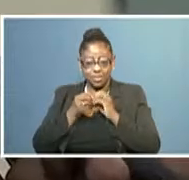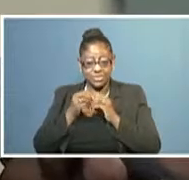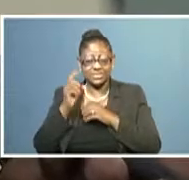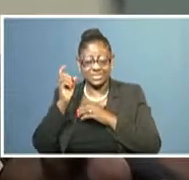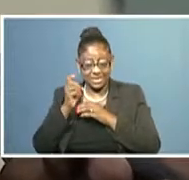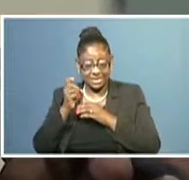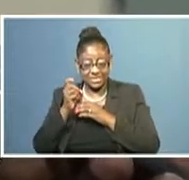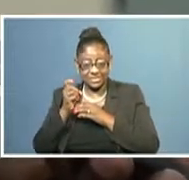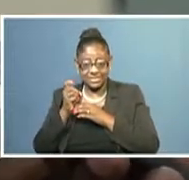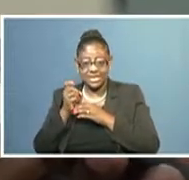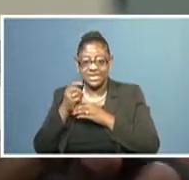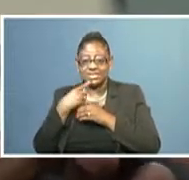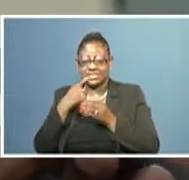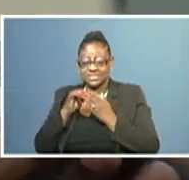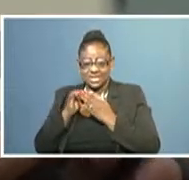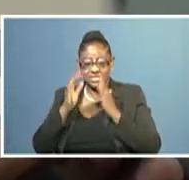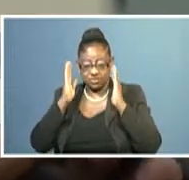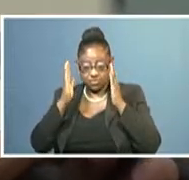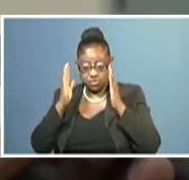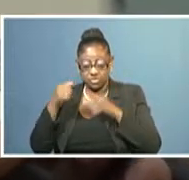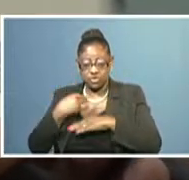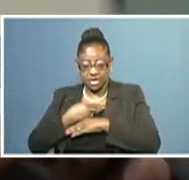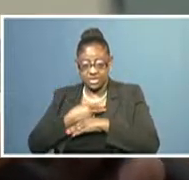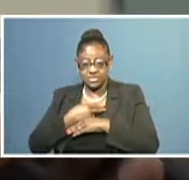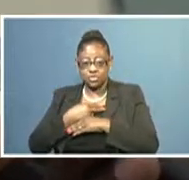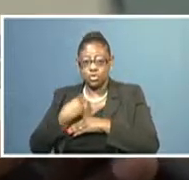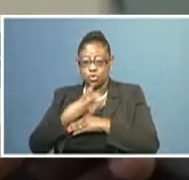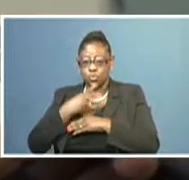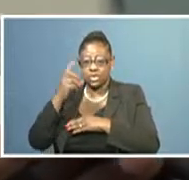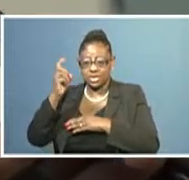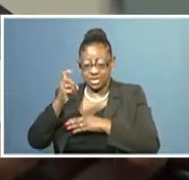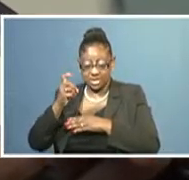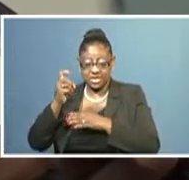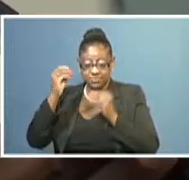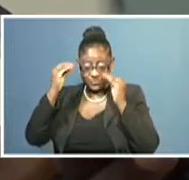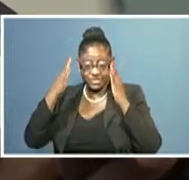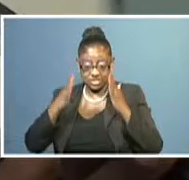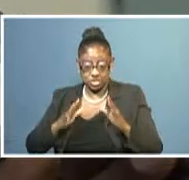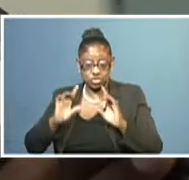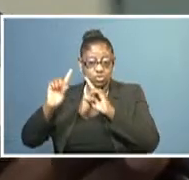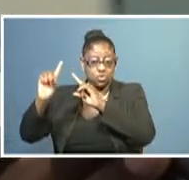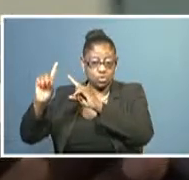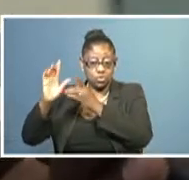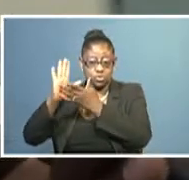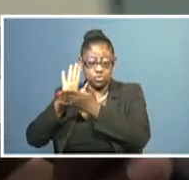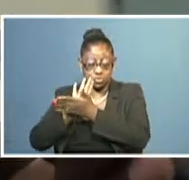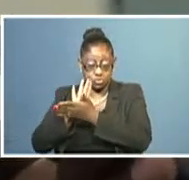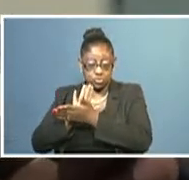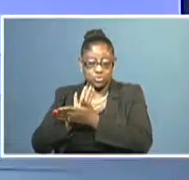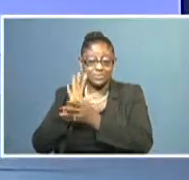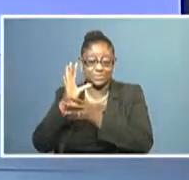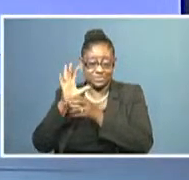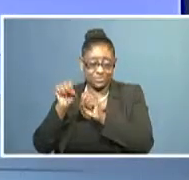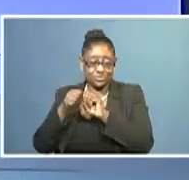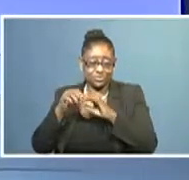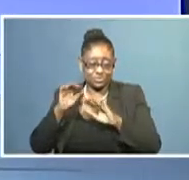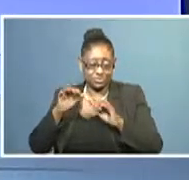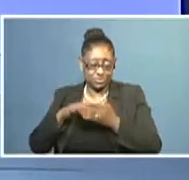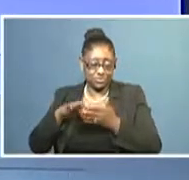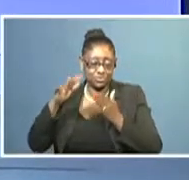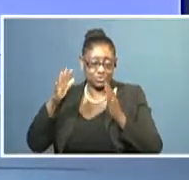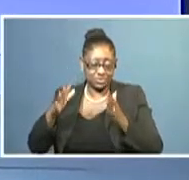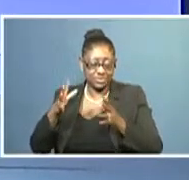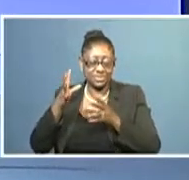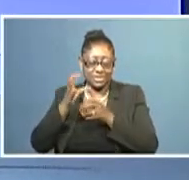is a focus for us, and we are going to get the teachers to those schools so the students can get their education. A